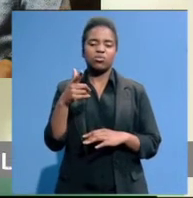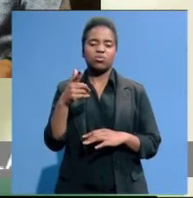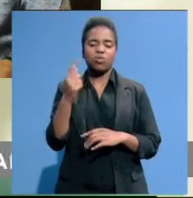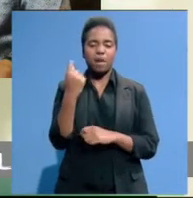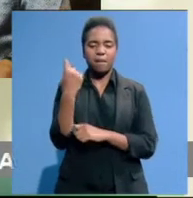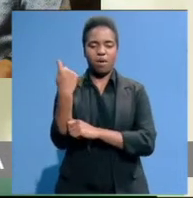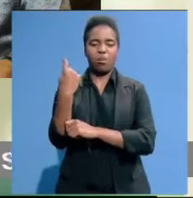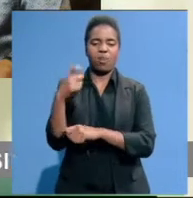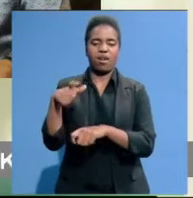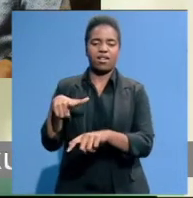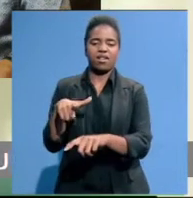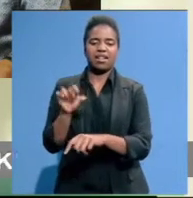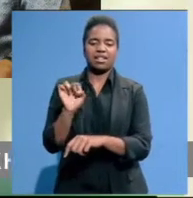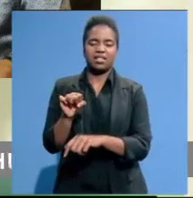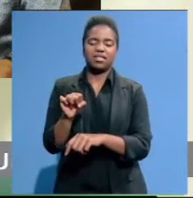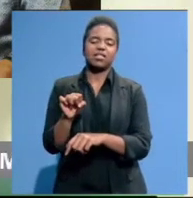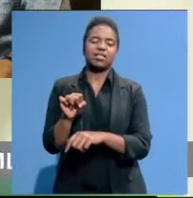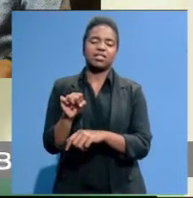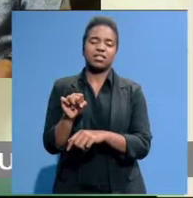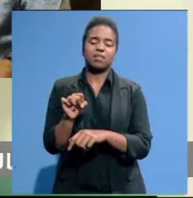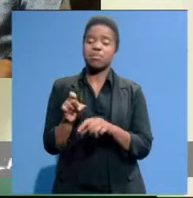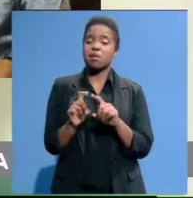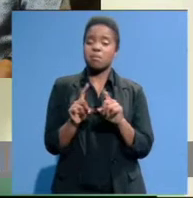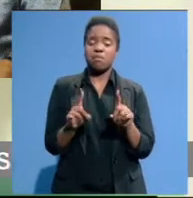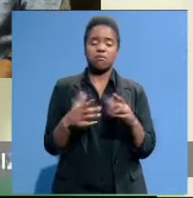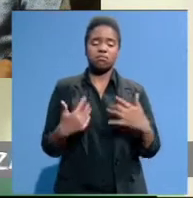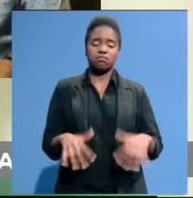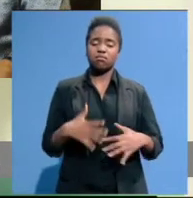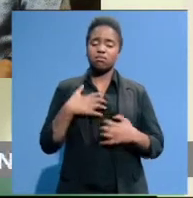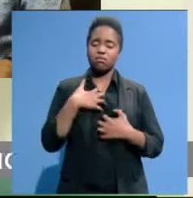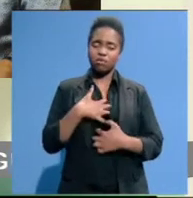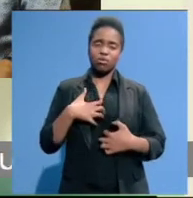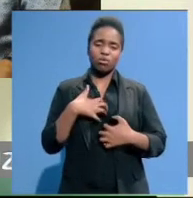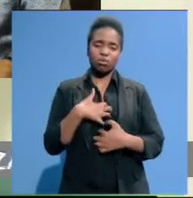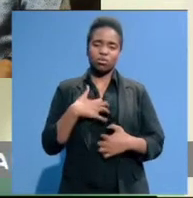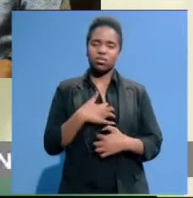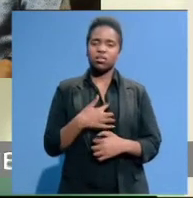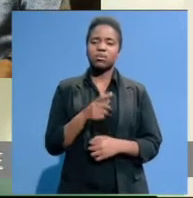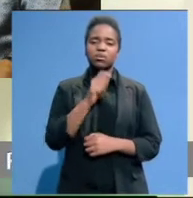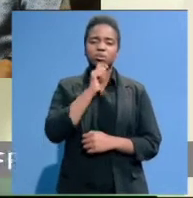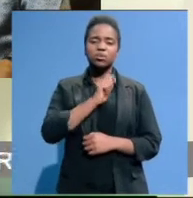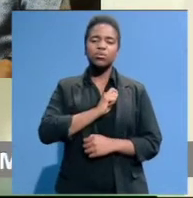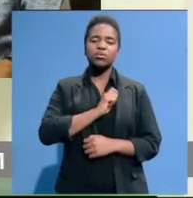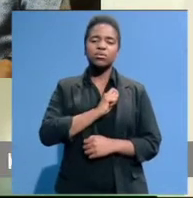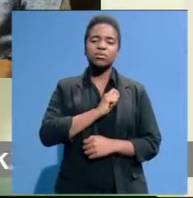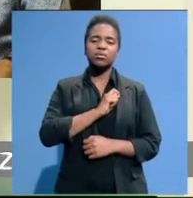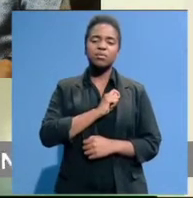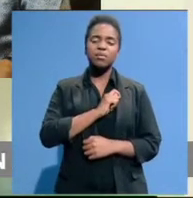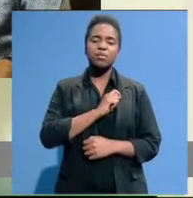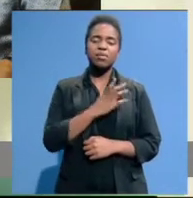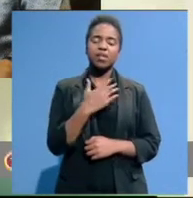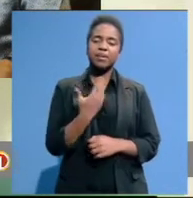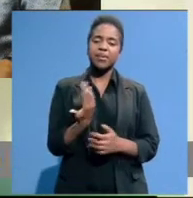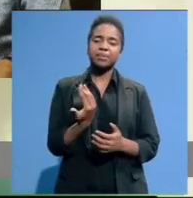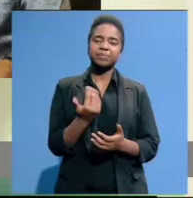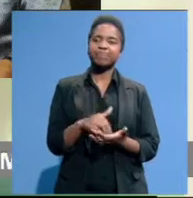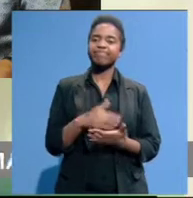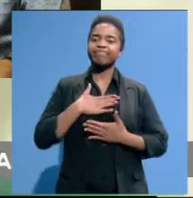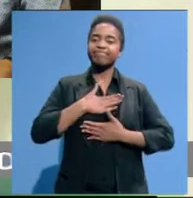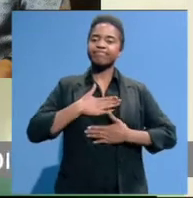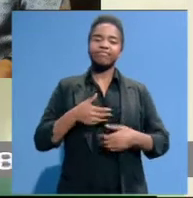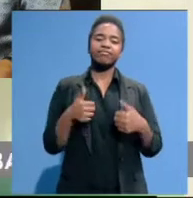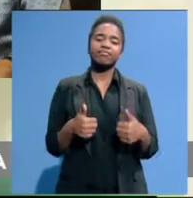something was organized, because there were also other, performances that were organized in quite a lot of